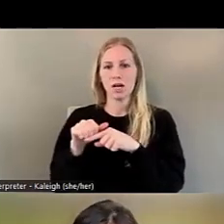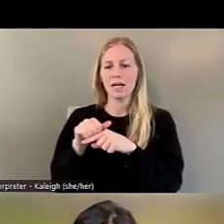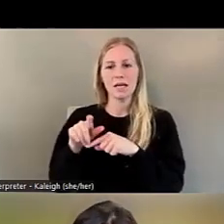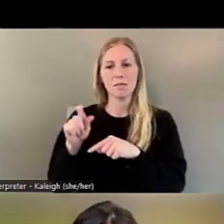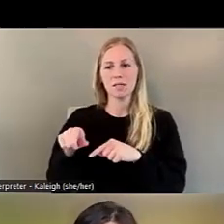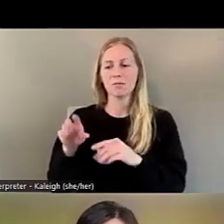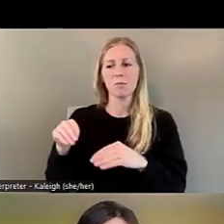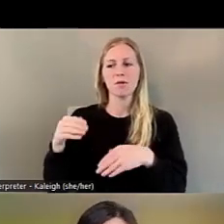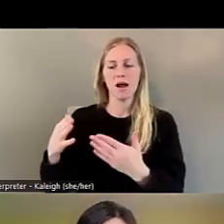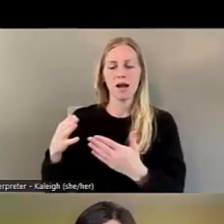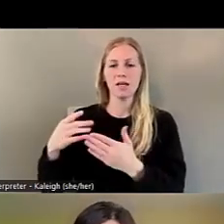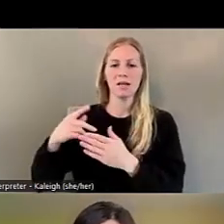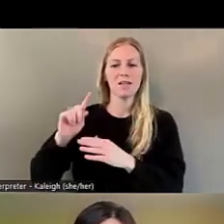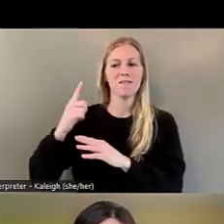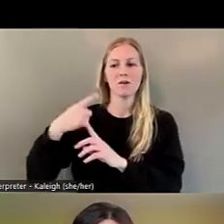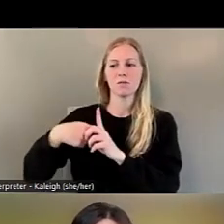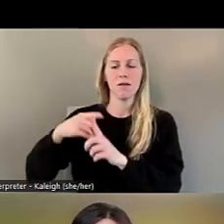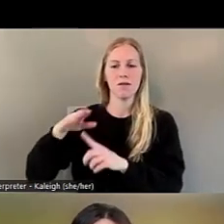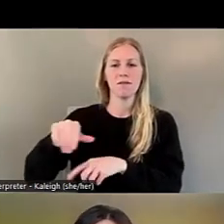their employment.